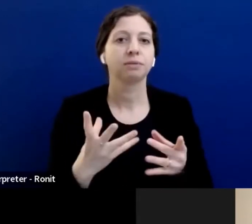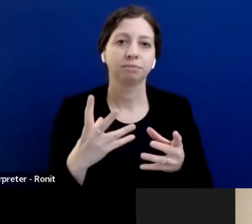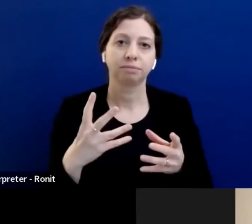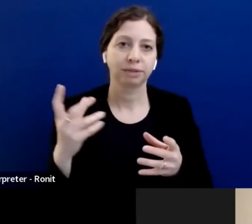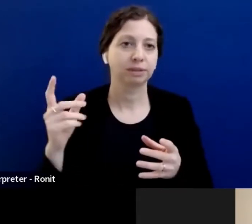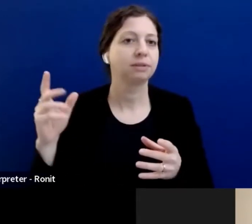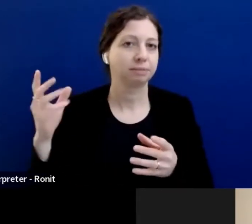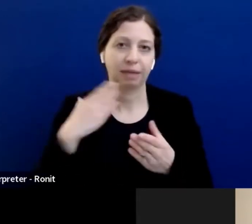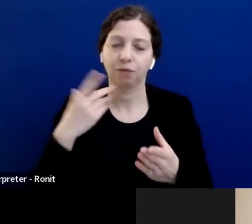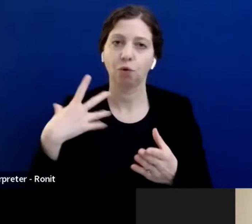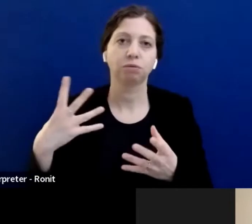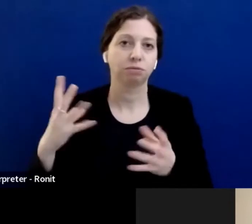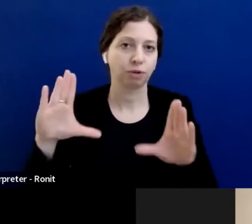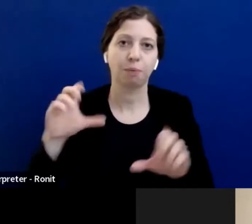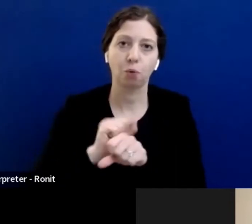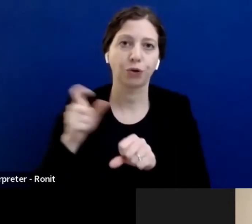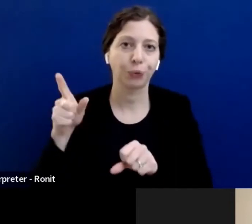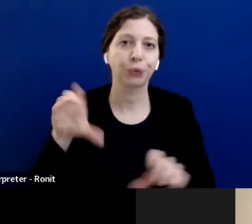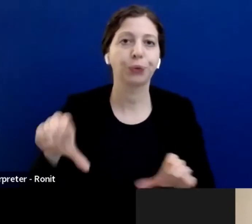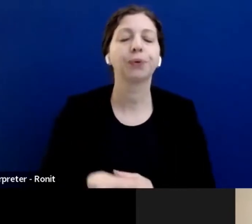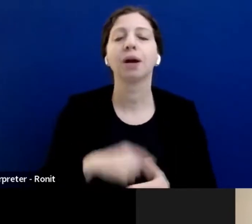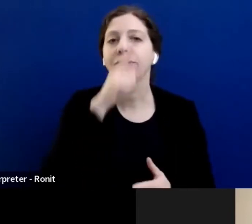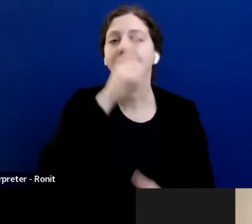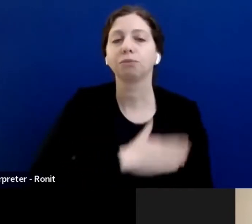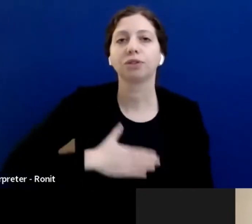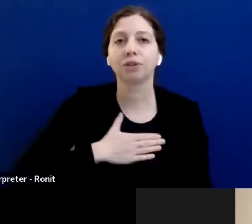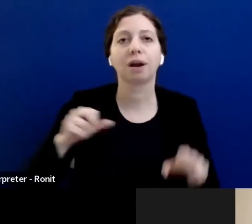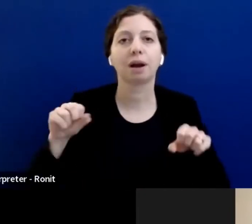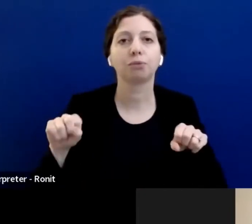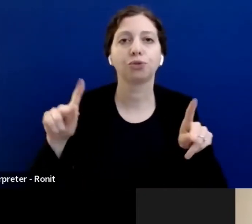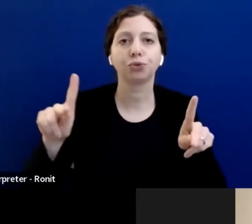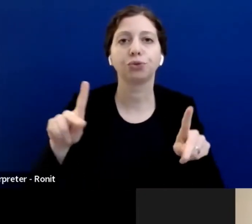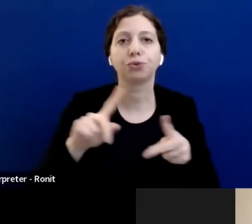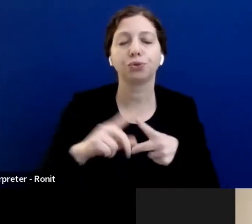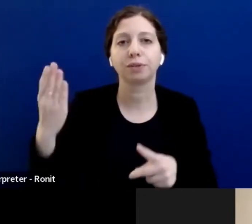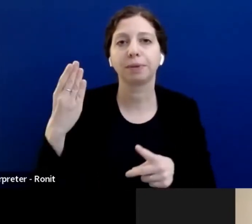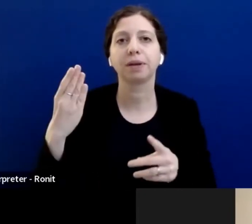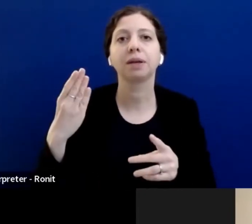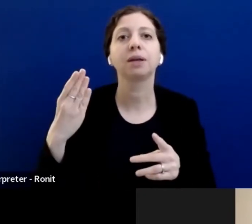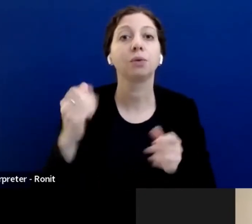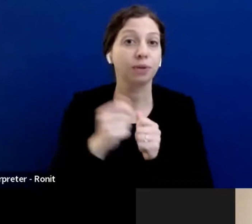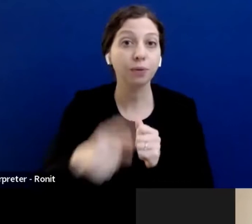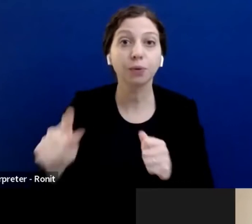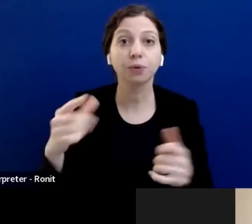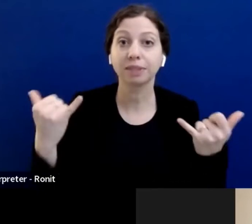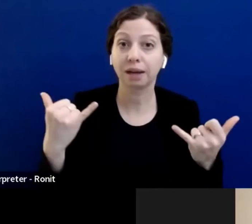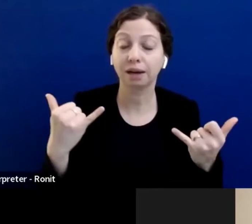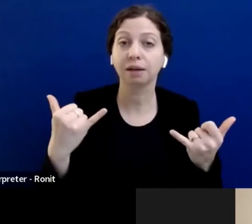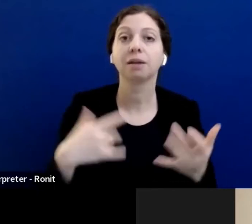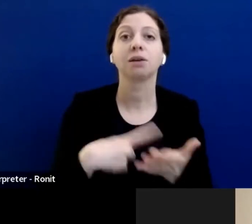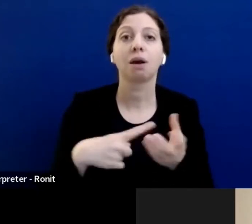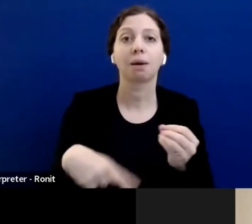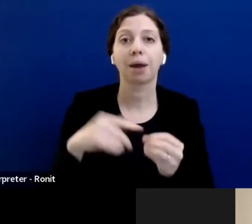work that you do. I really appreciate the opportunity to speak with all of you today, to talk a little bit